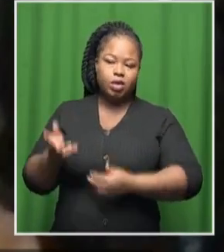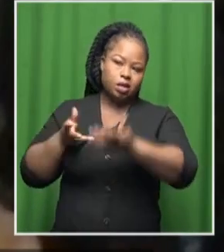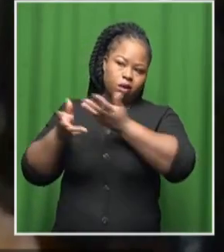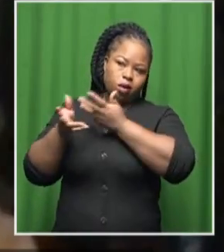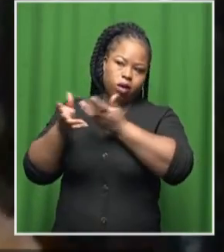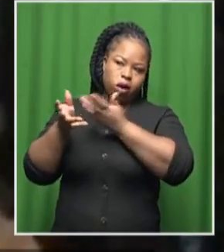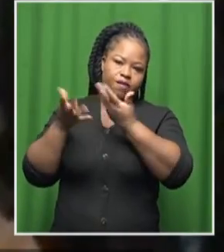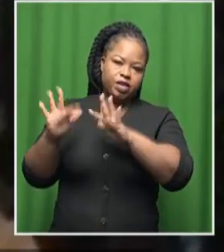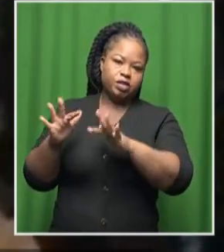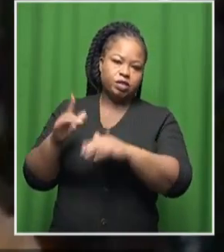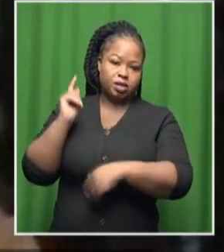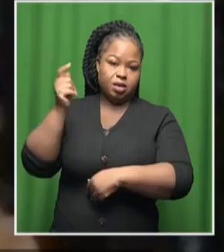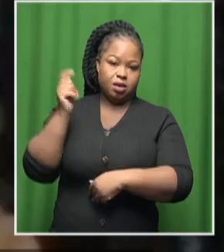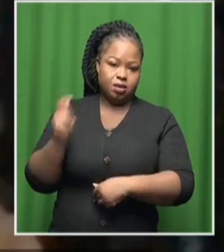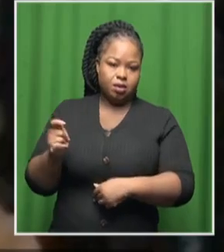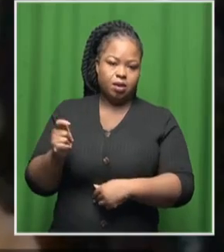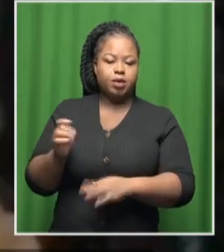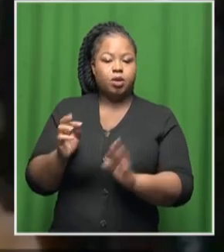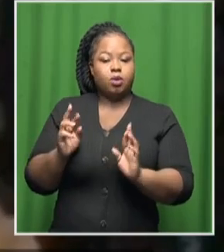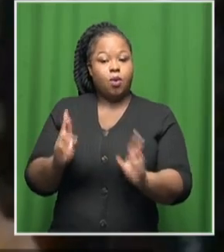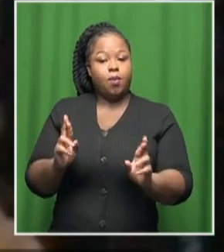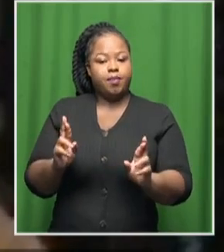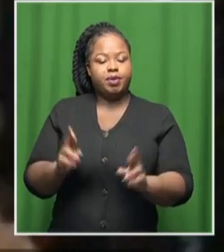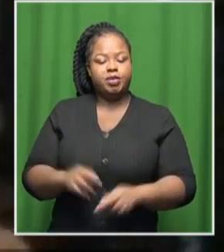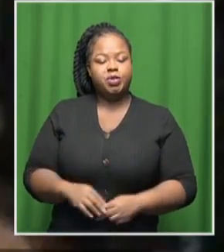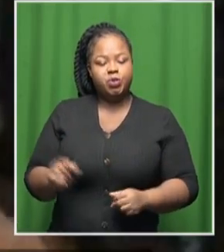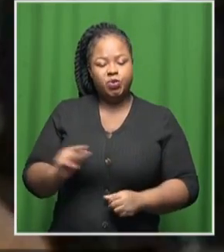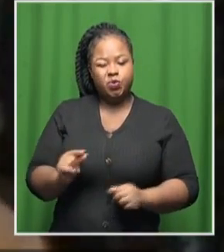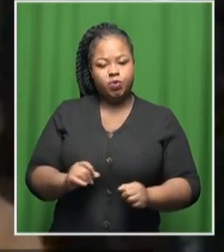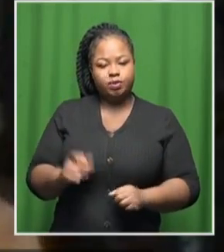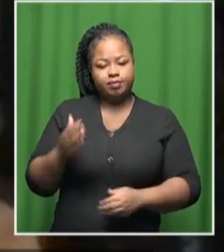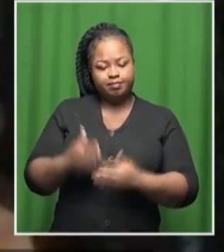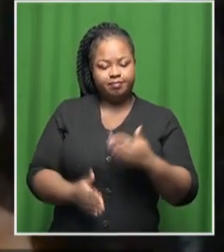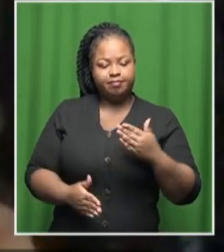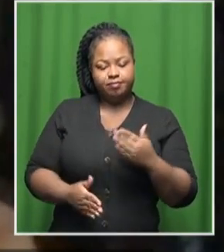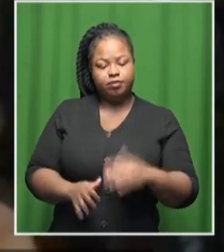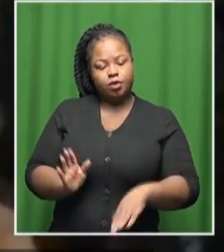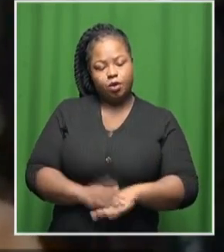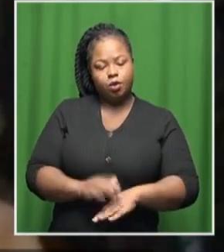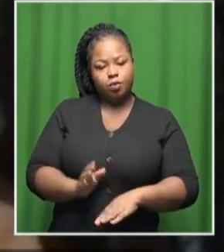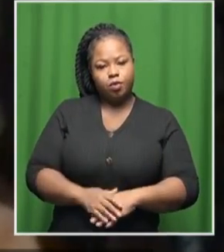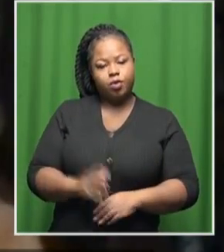since. So hopefully the talks will become to fruition and we expand to